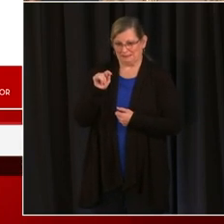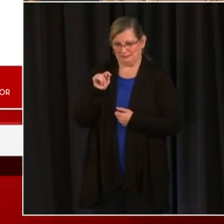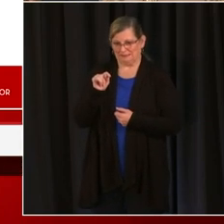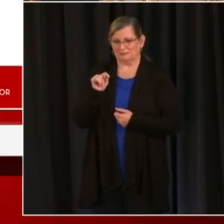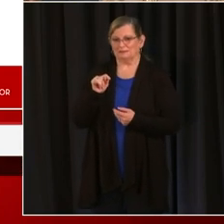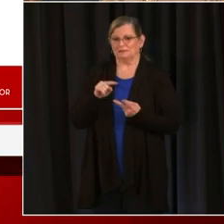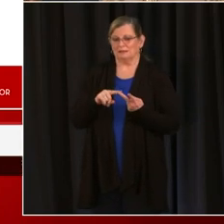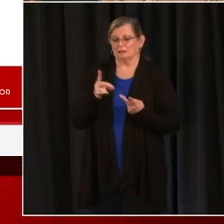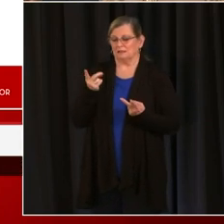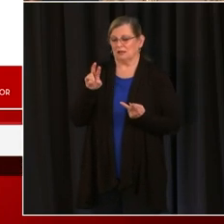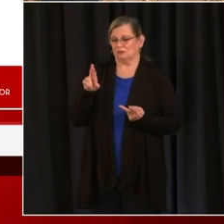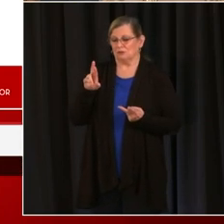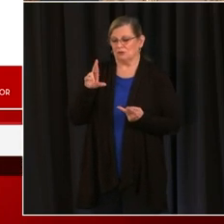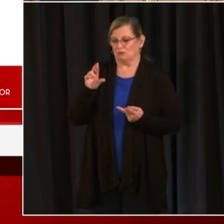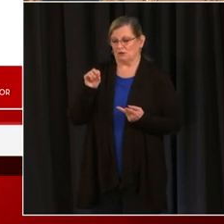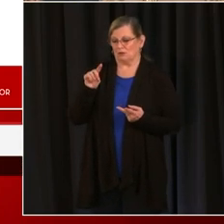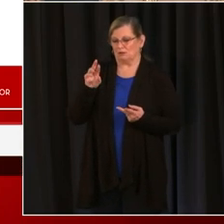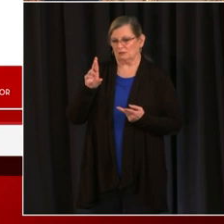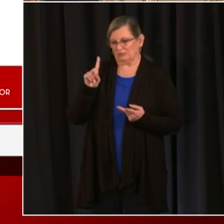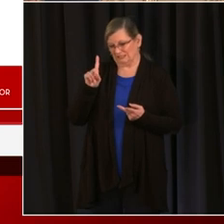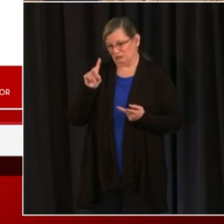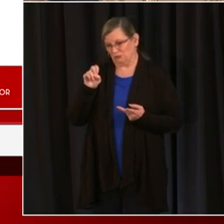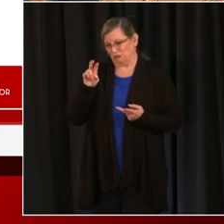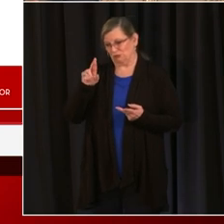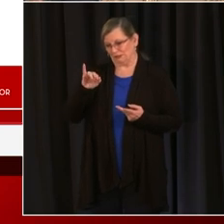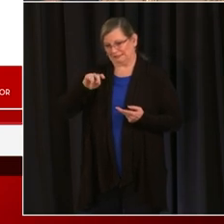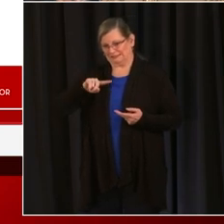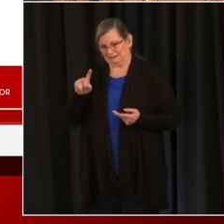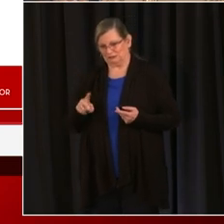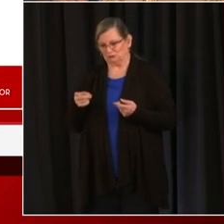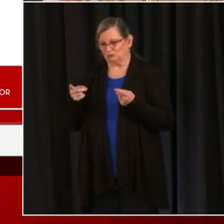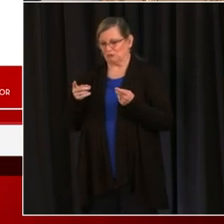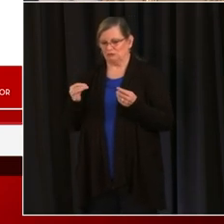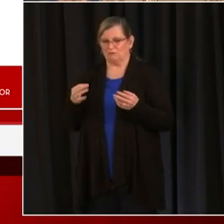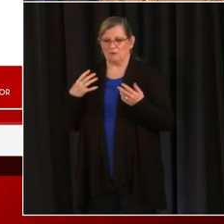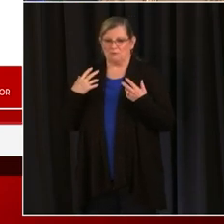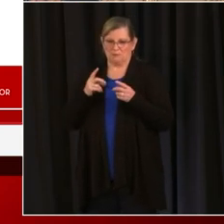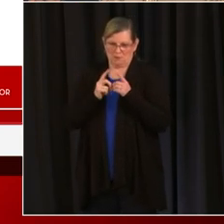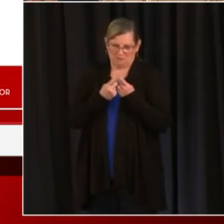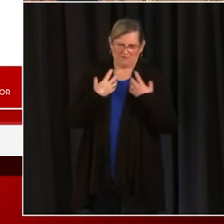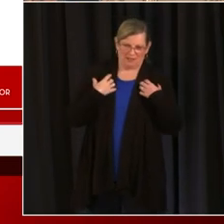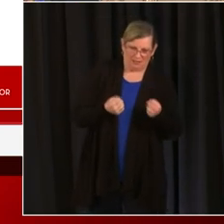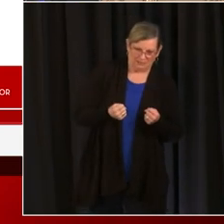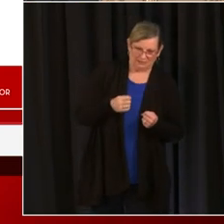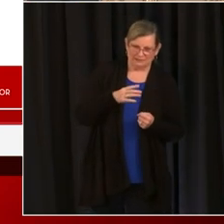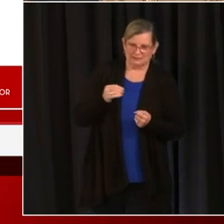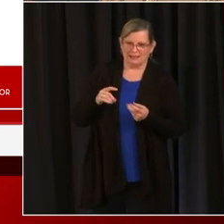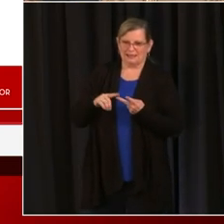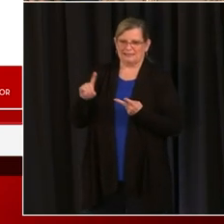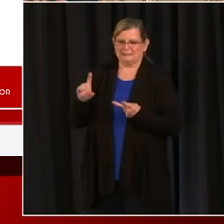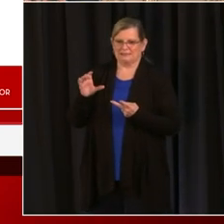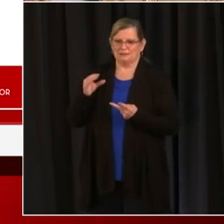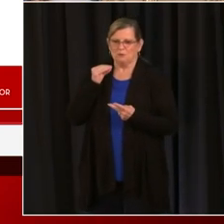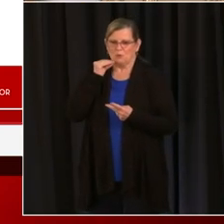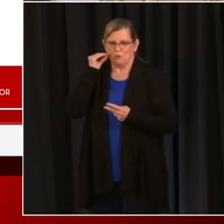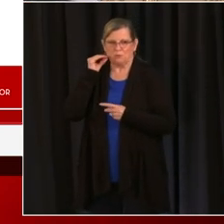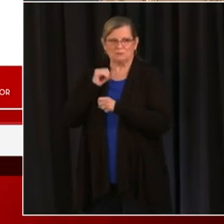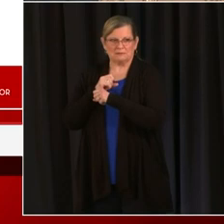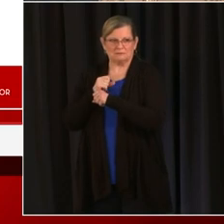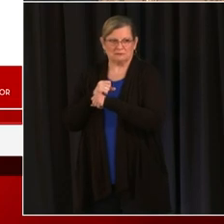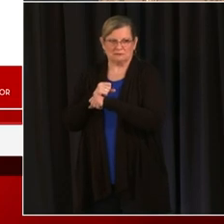the directors of the Department of Health and D.C. Homeland Security. We will provide an update on the district's response